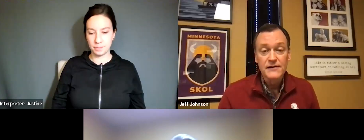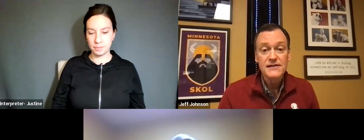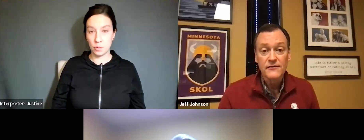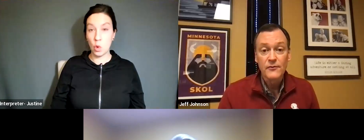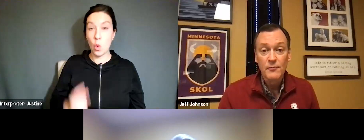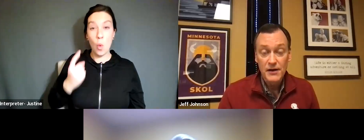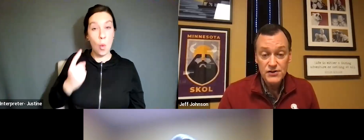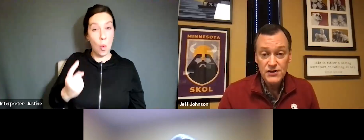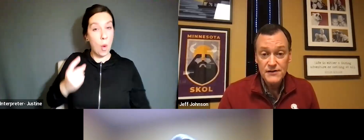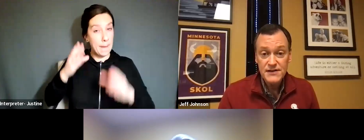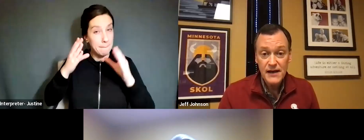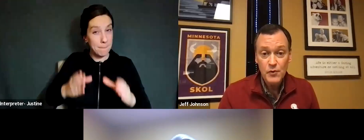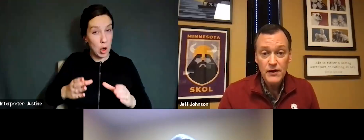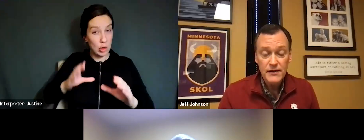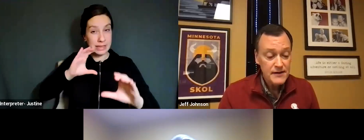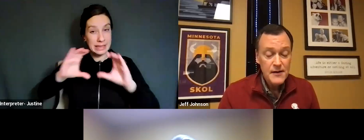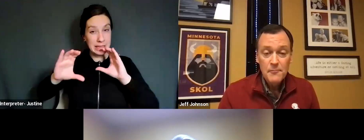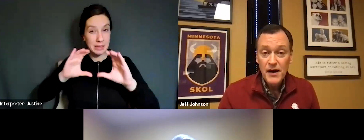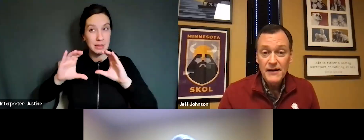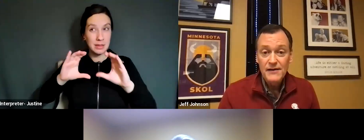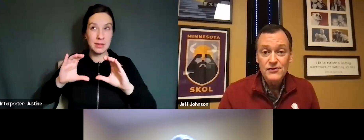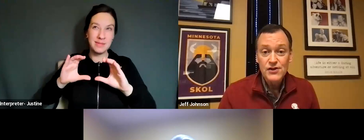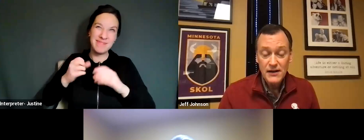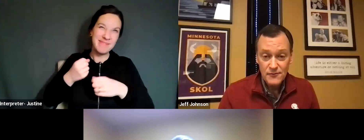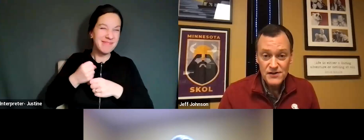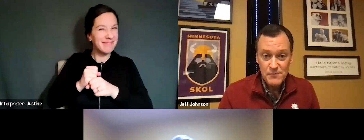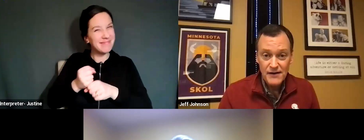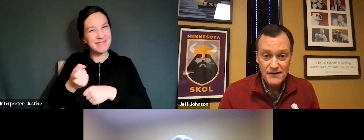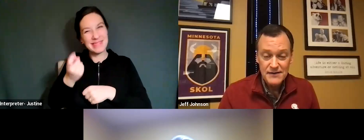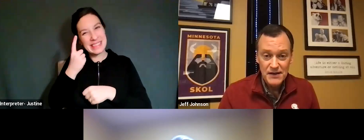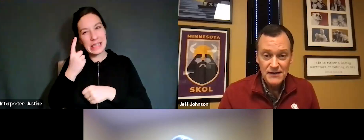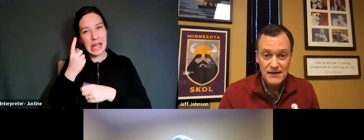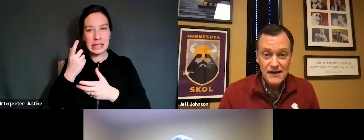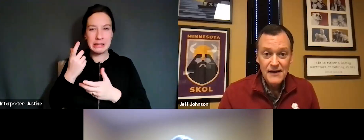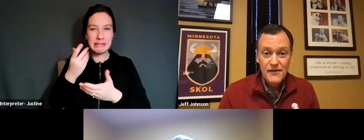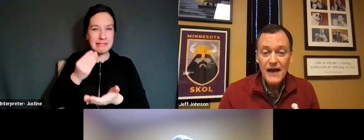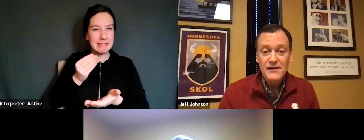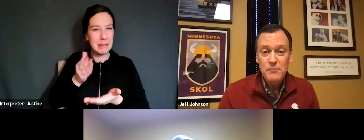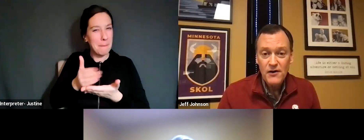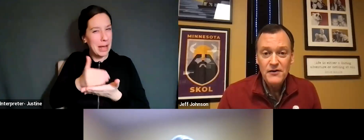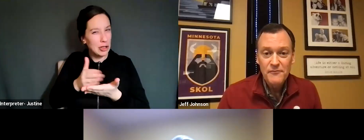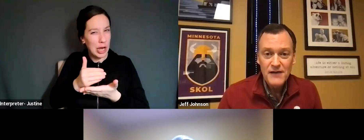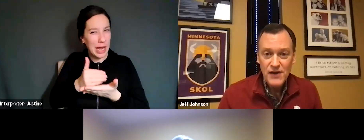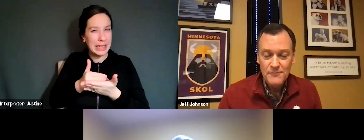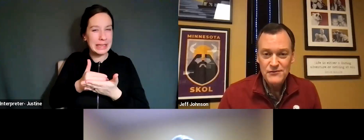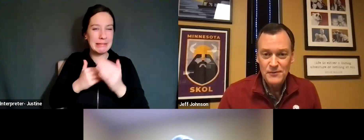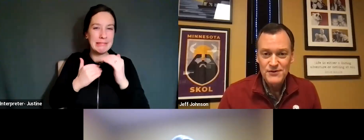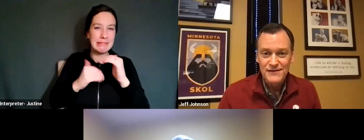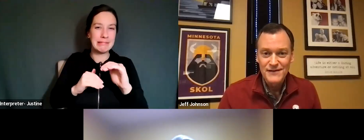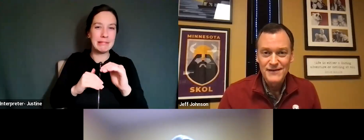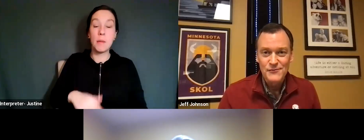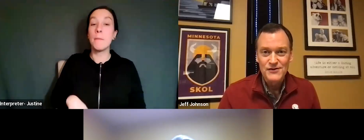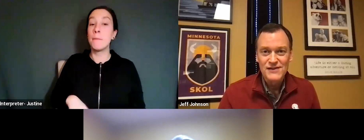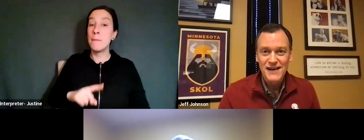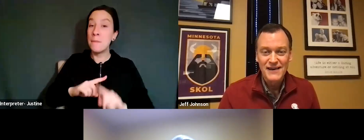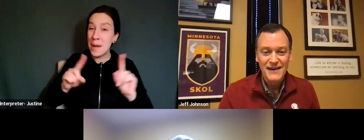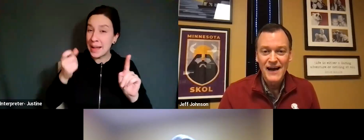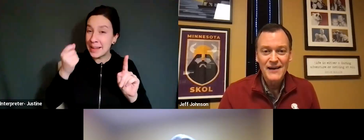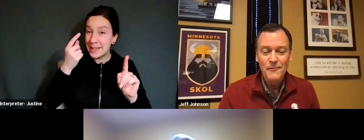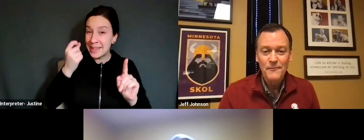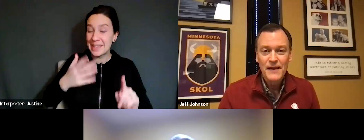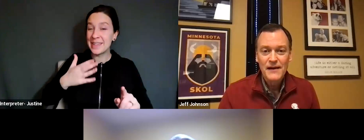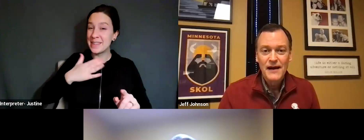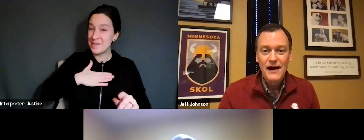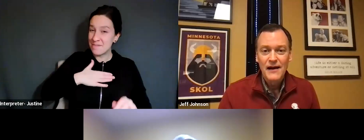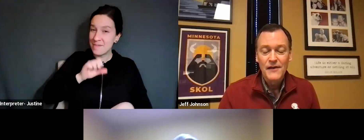not realistic from a budgetary standpoint. But as Shenna responded to me, that is part of my job description, is what she said. And